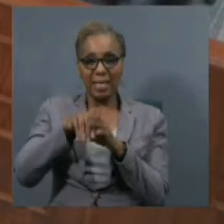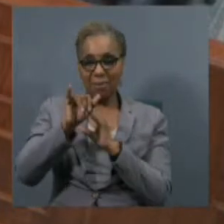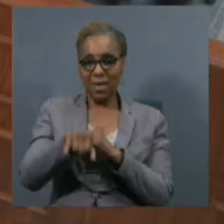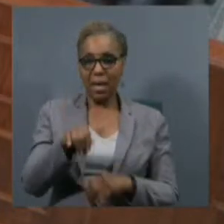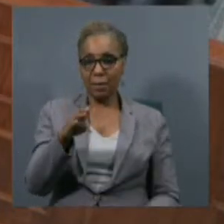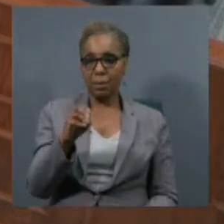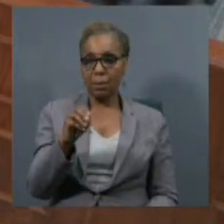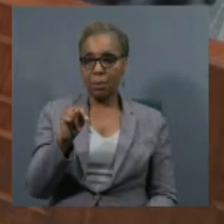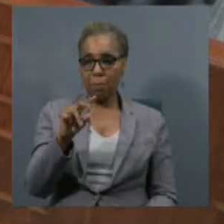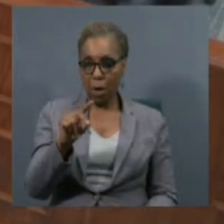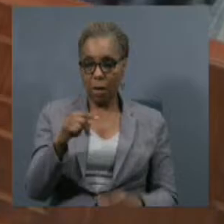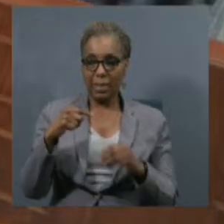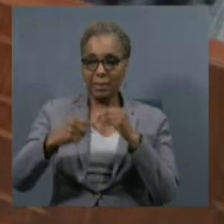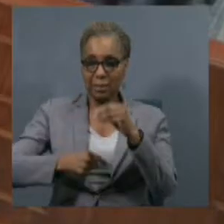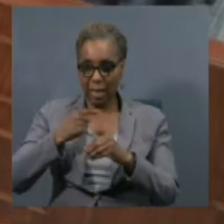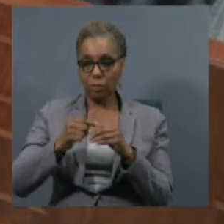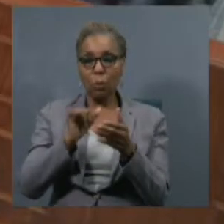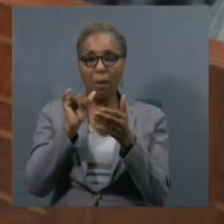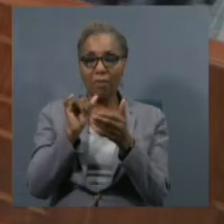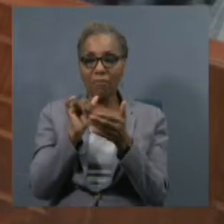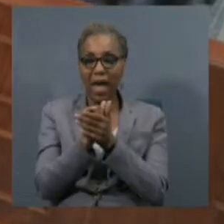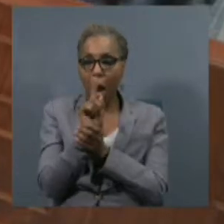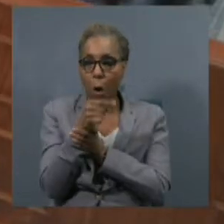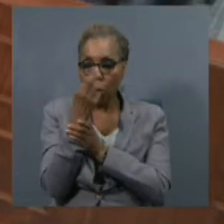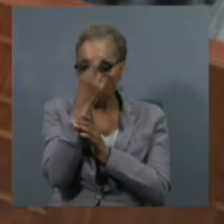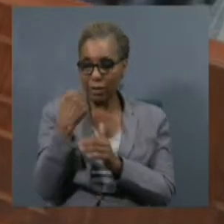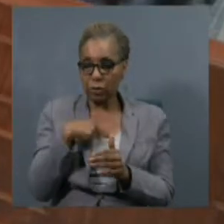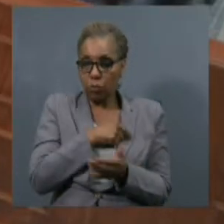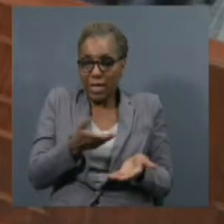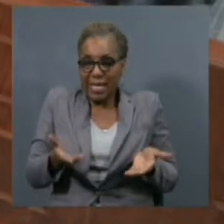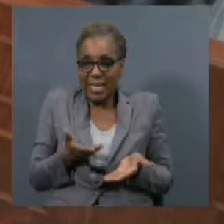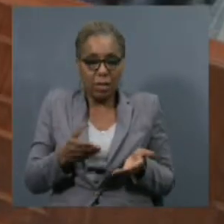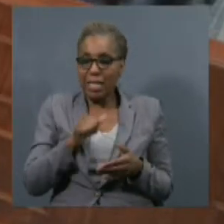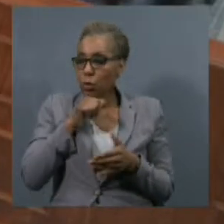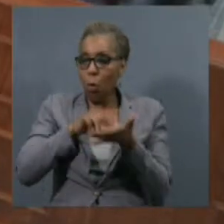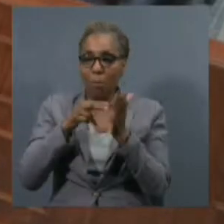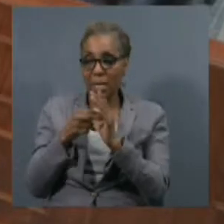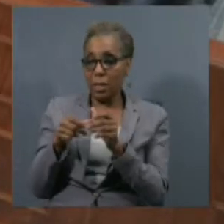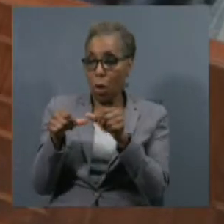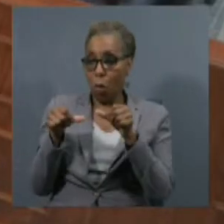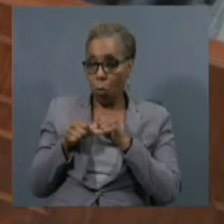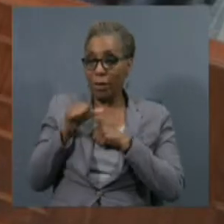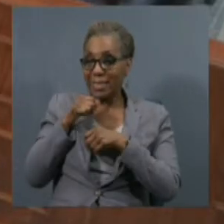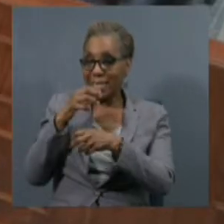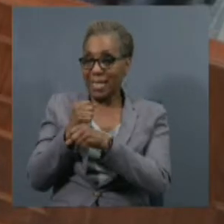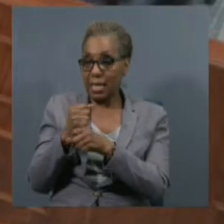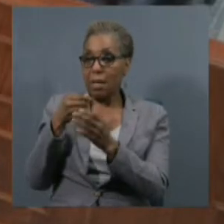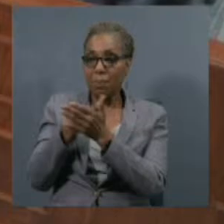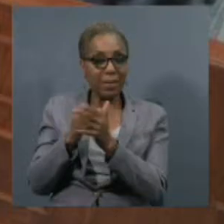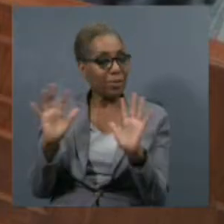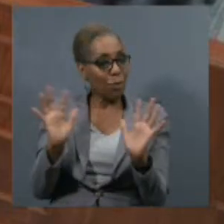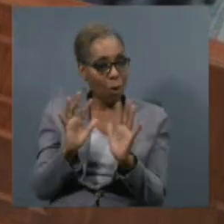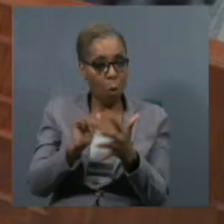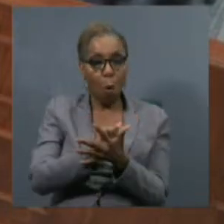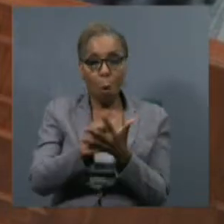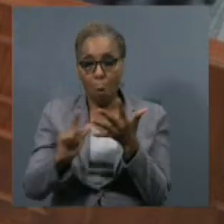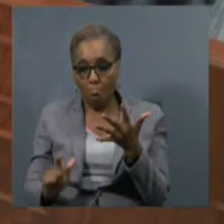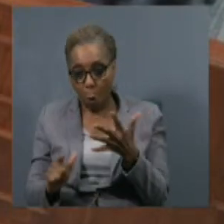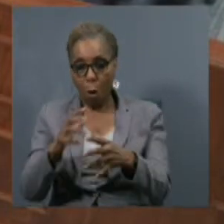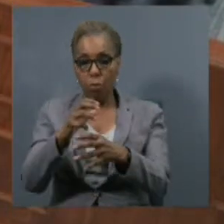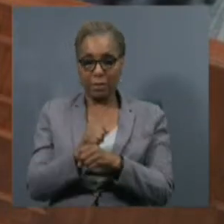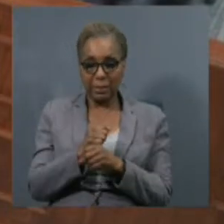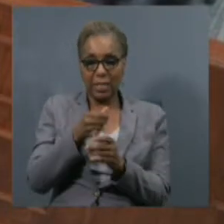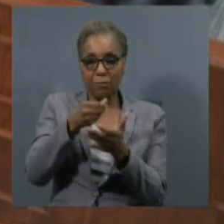cycle, and so that's the only reason why we're here today. So it's not that a ward didn't get any money. Every ward received money in the bond